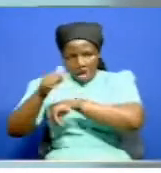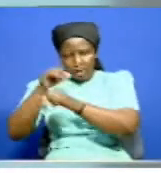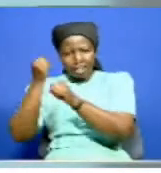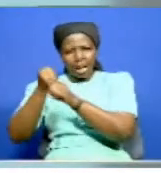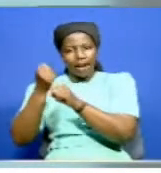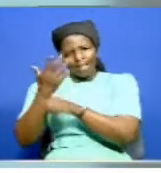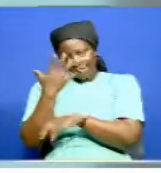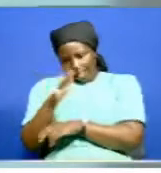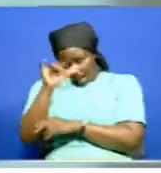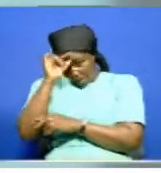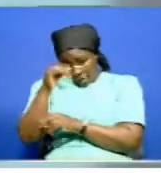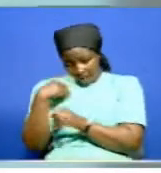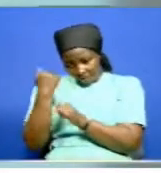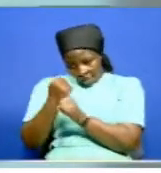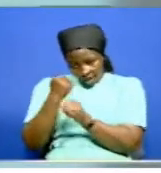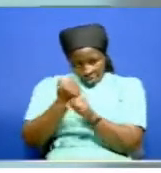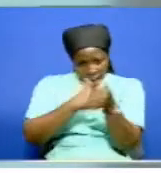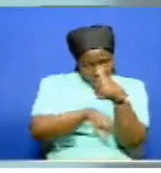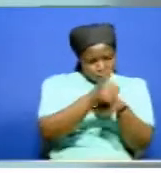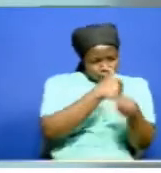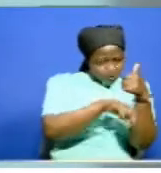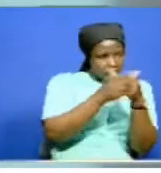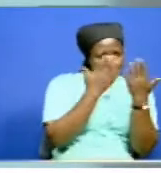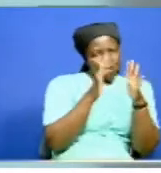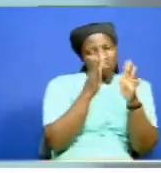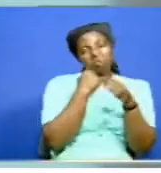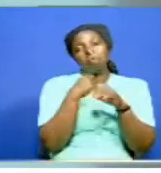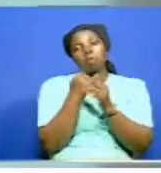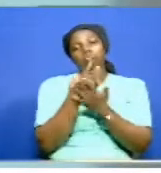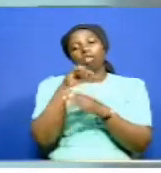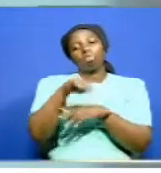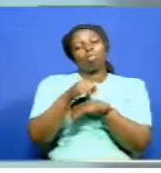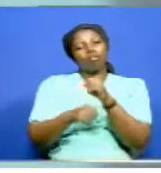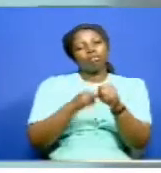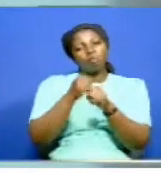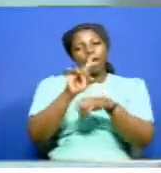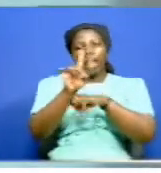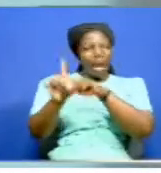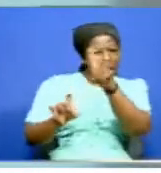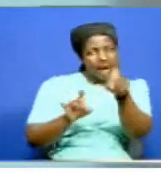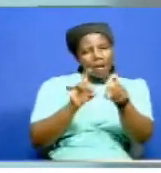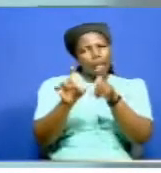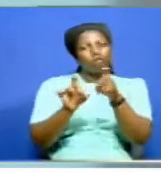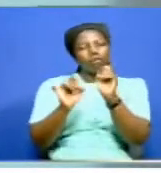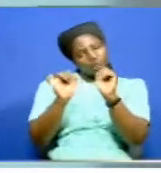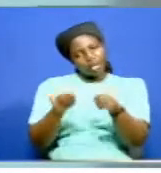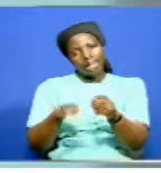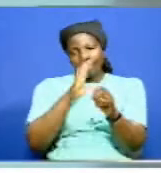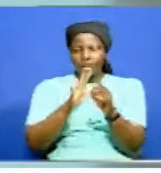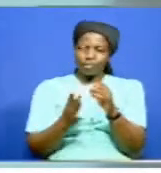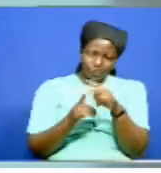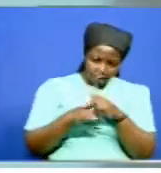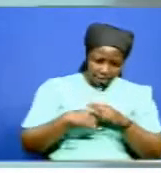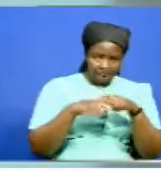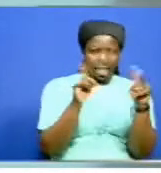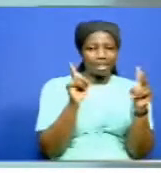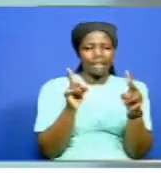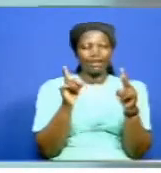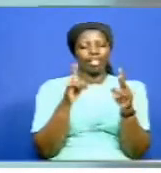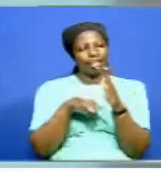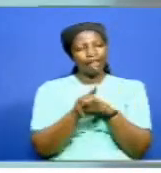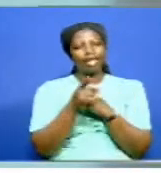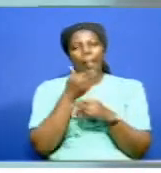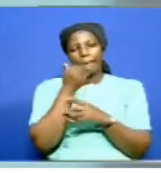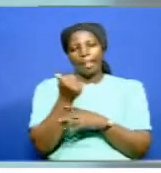the government to ensure that this year's examinations are able to go out and to be rolled out in an efficient